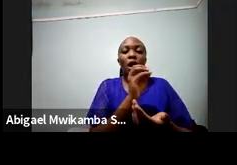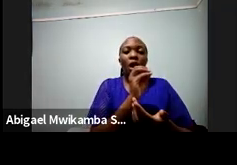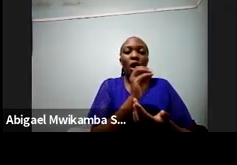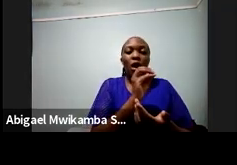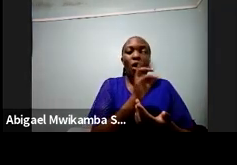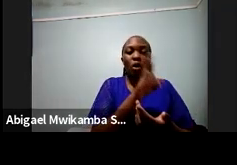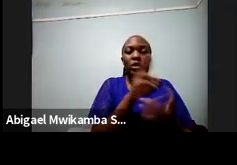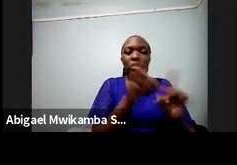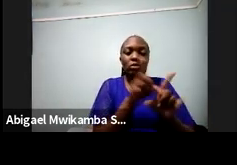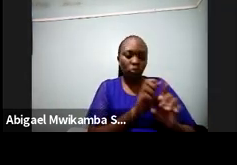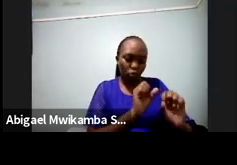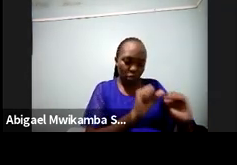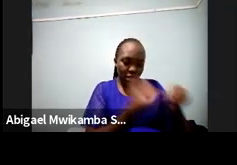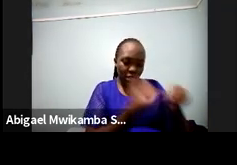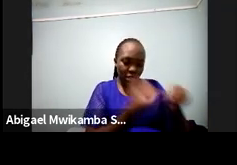future.